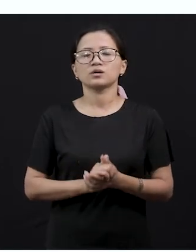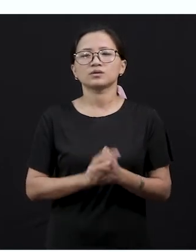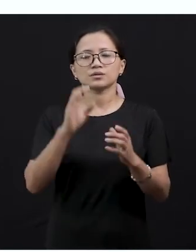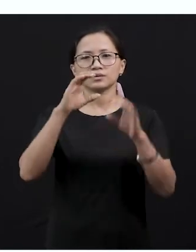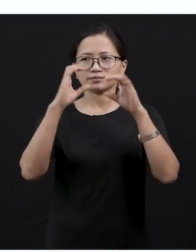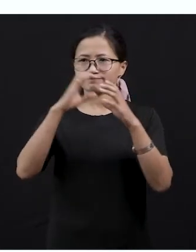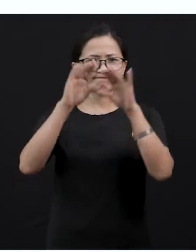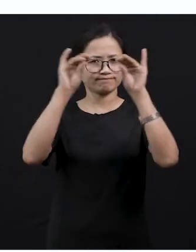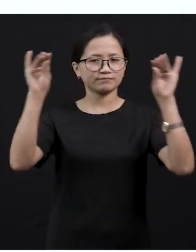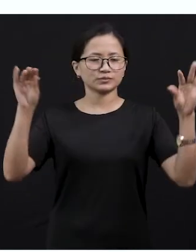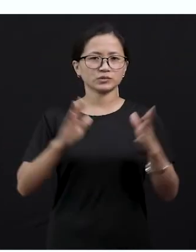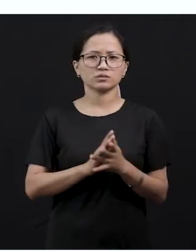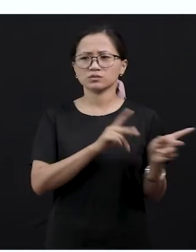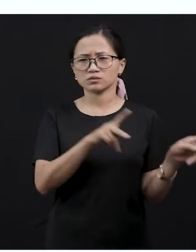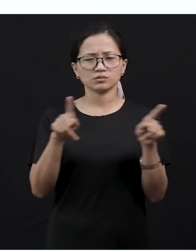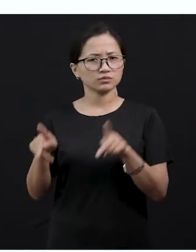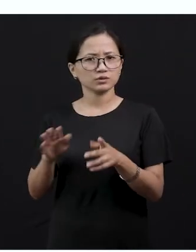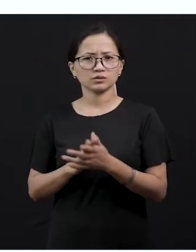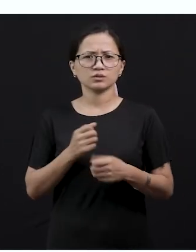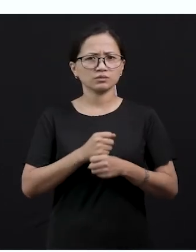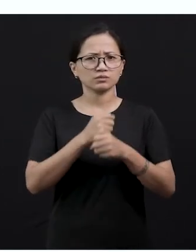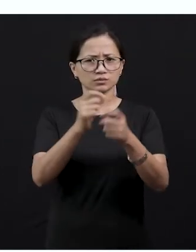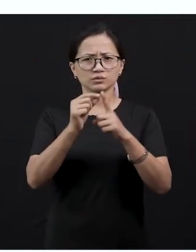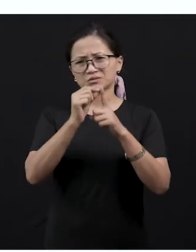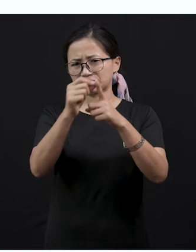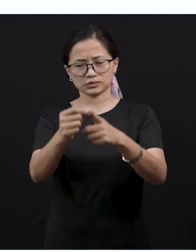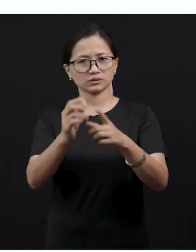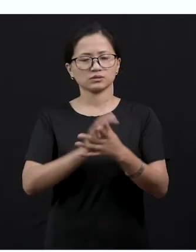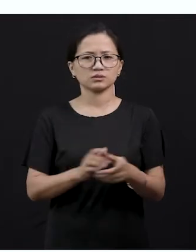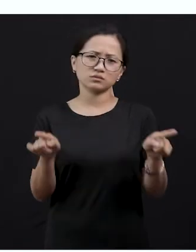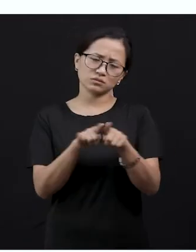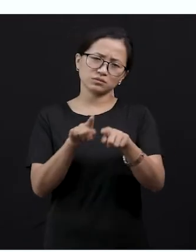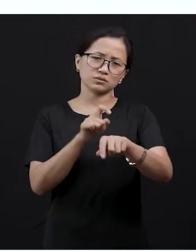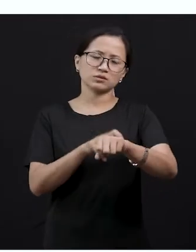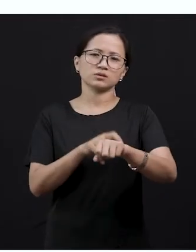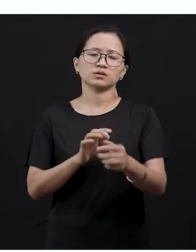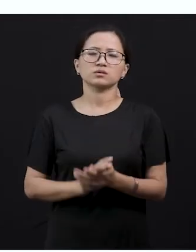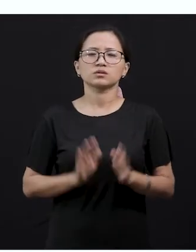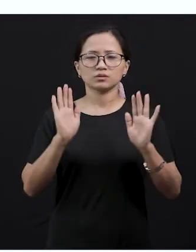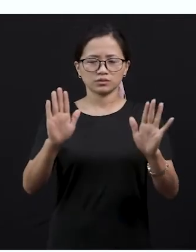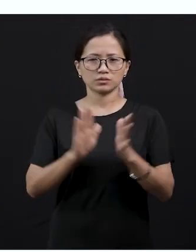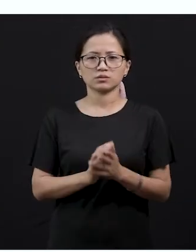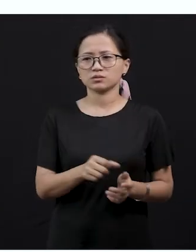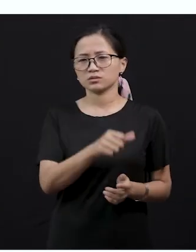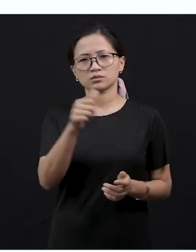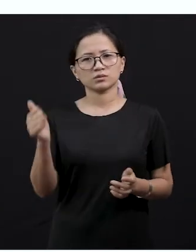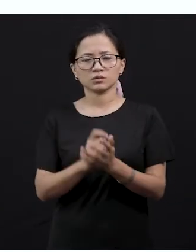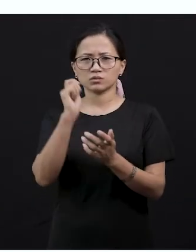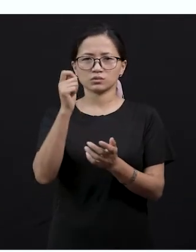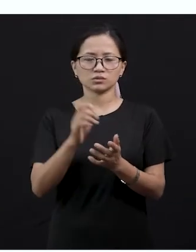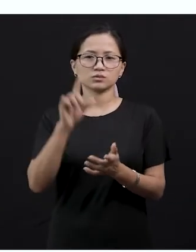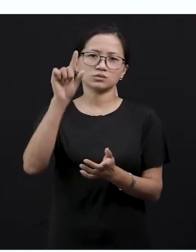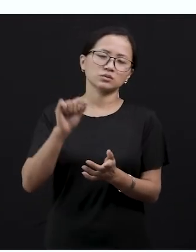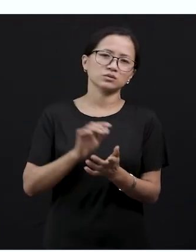They were also planning for Christmas present, but at the same time, they also have works to